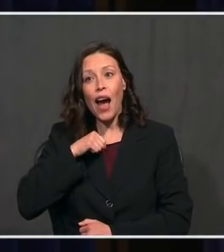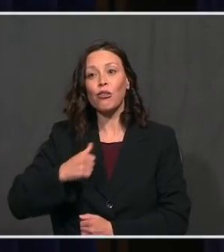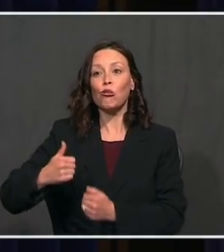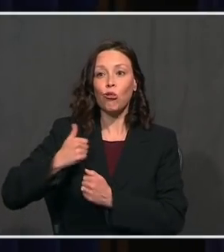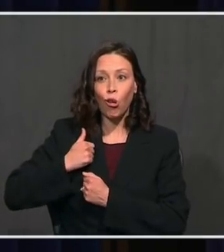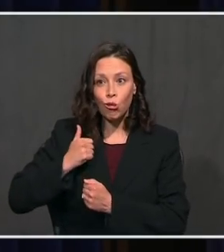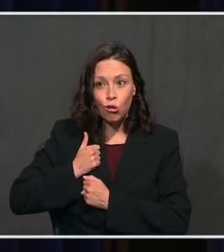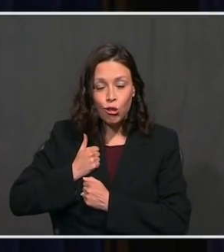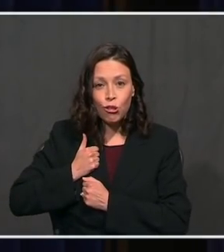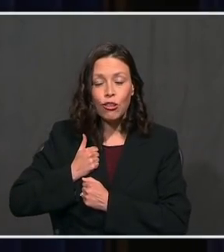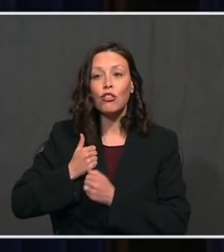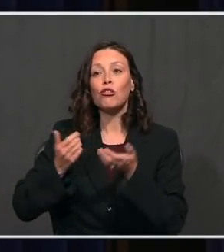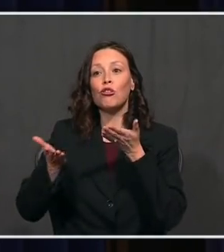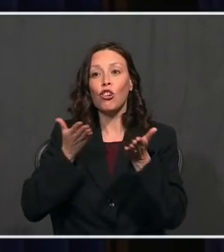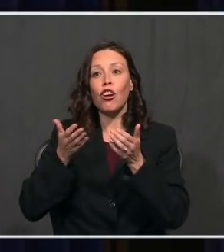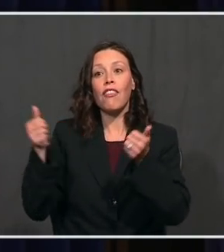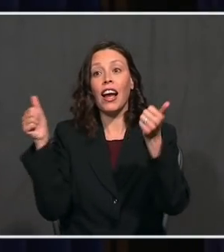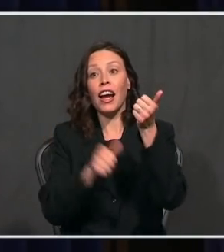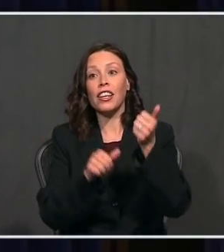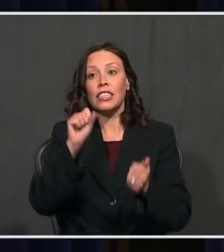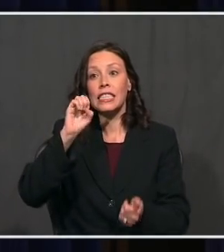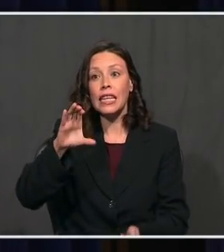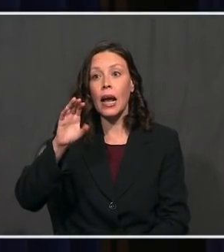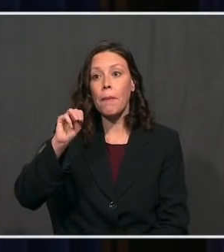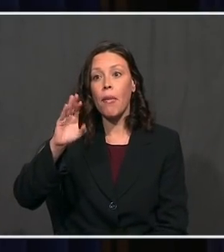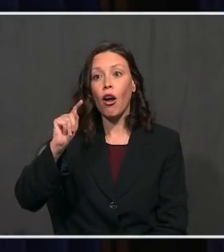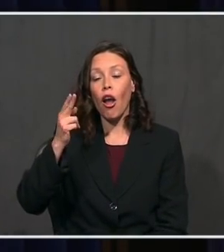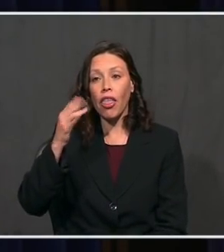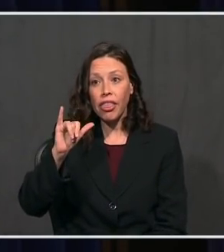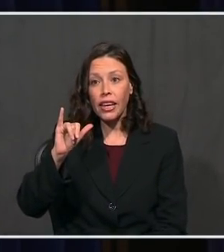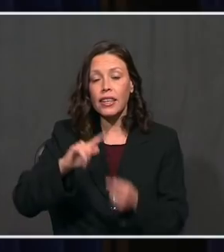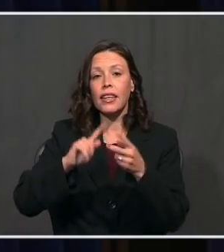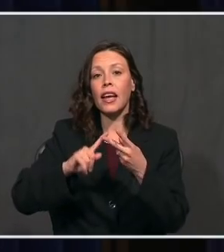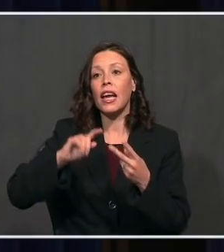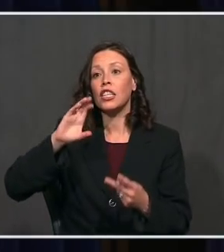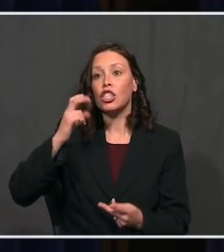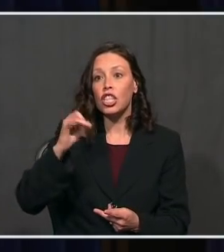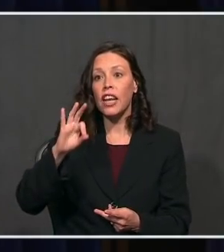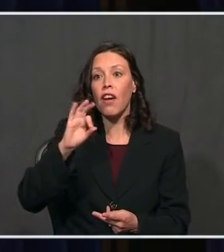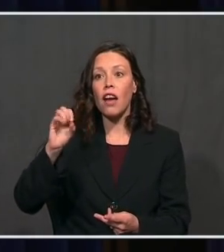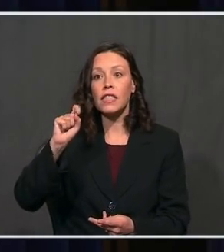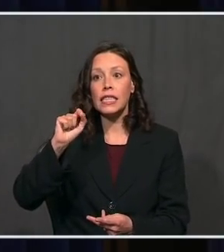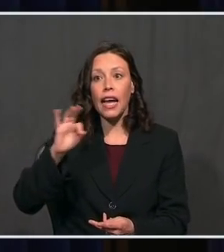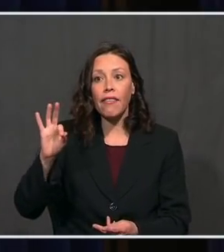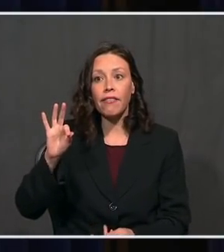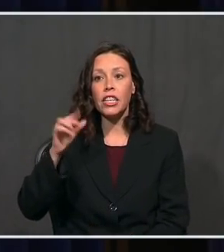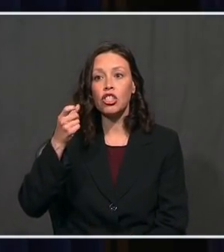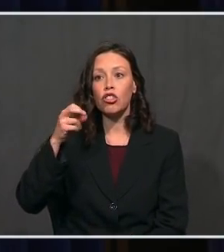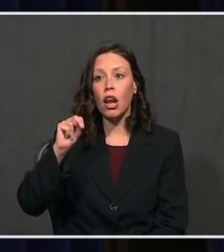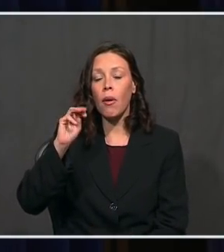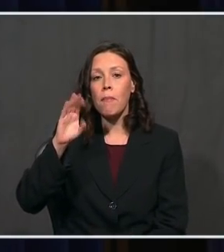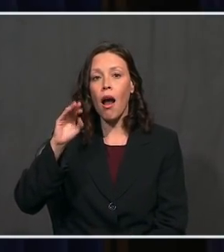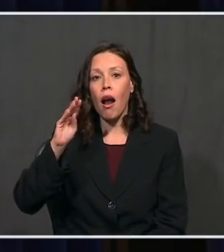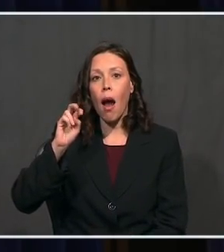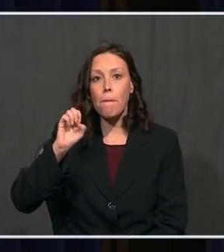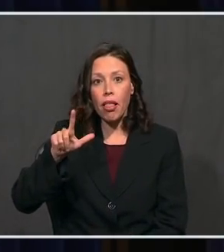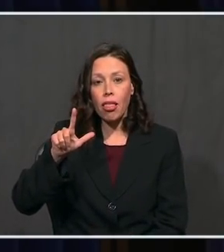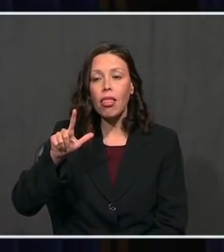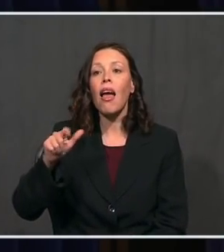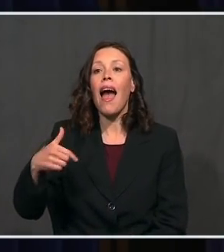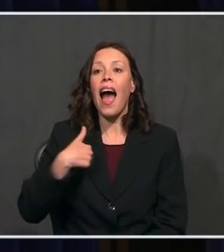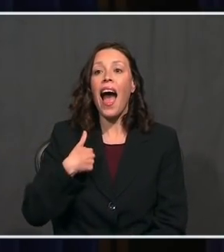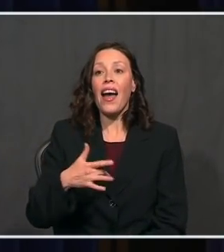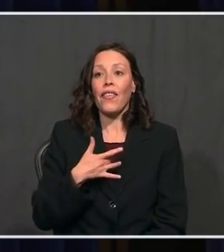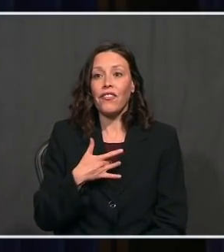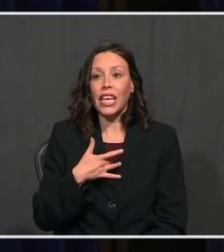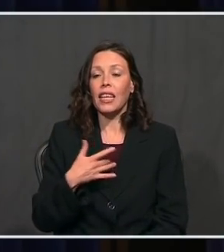soldier, serve under Secretary McCarthy and Chief of Staff of the Army, General McConville. And I just